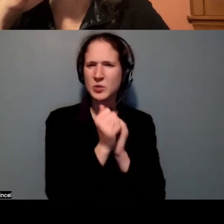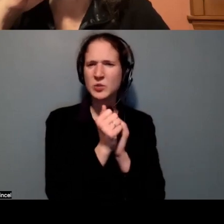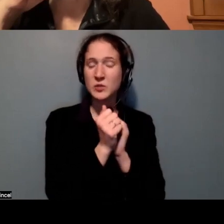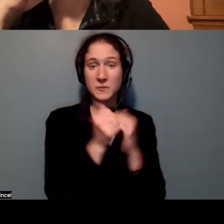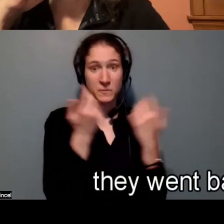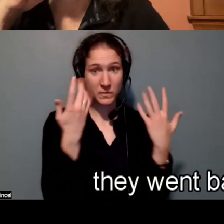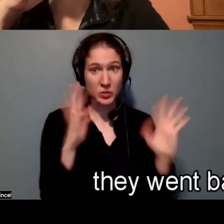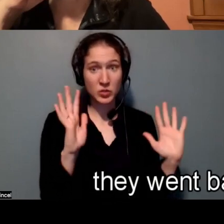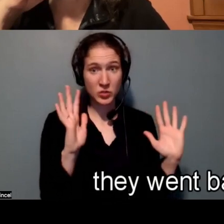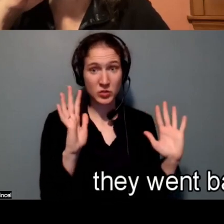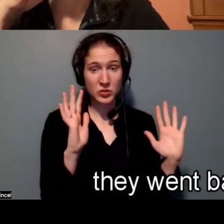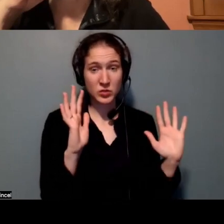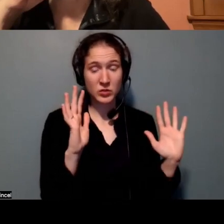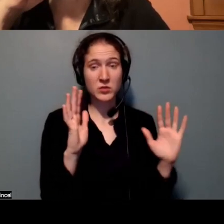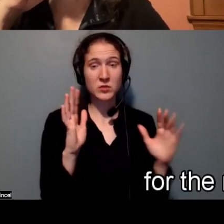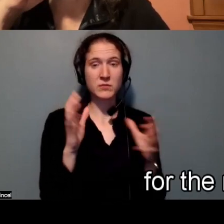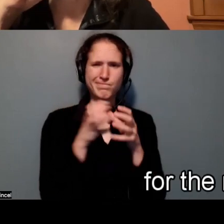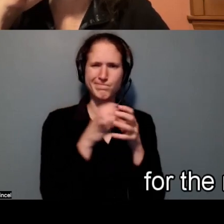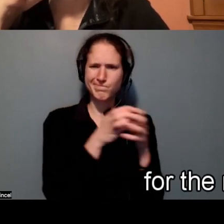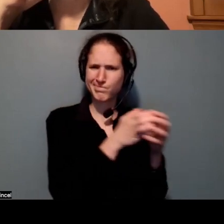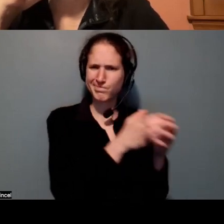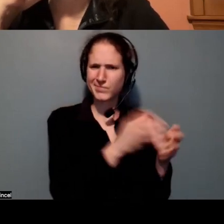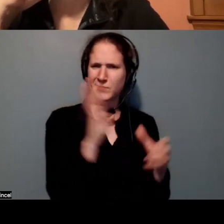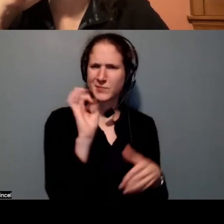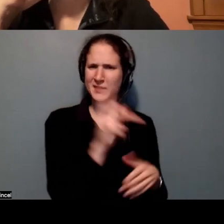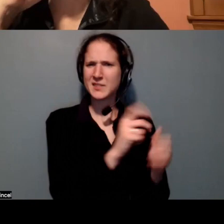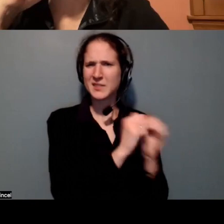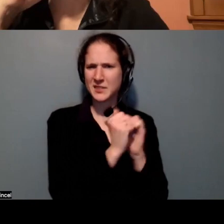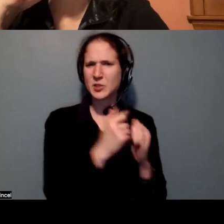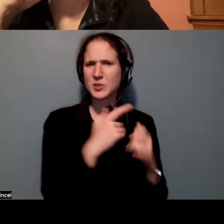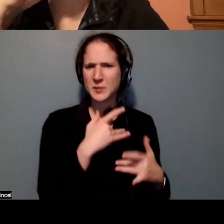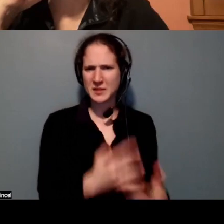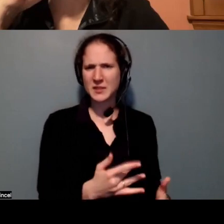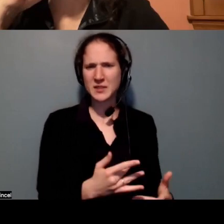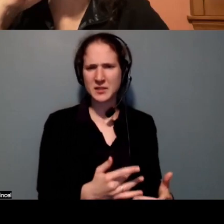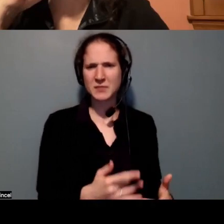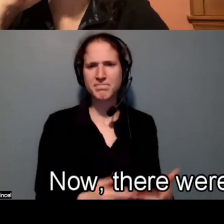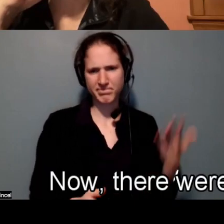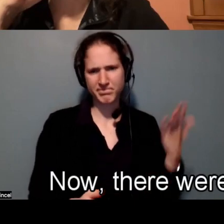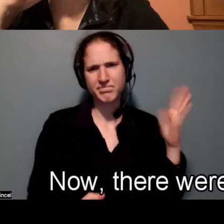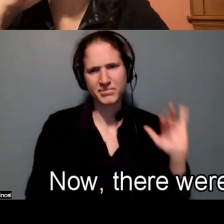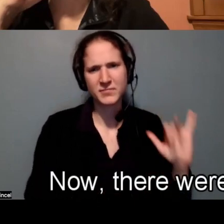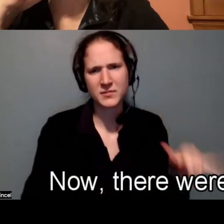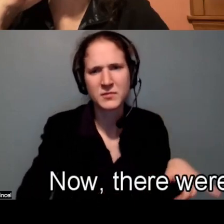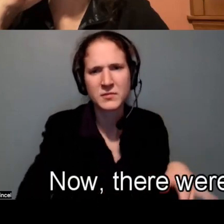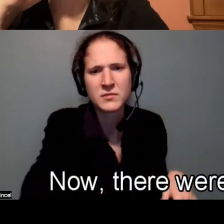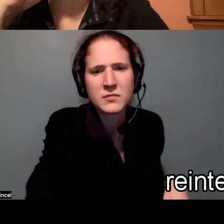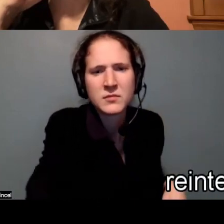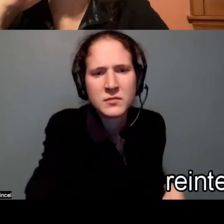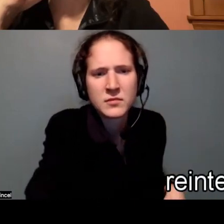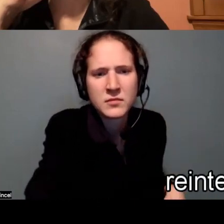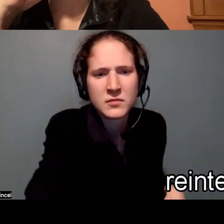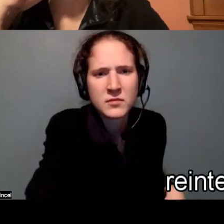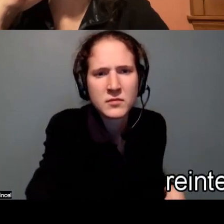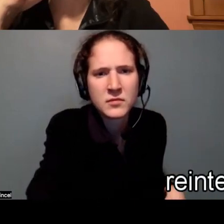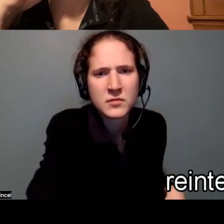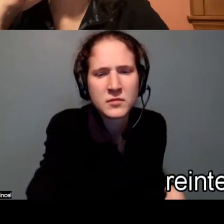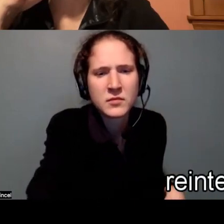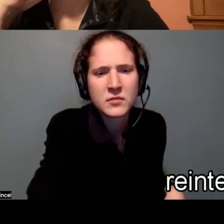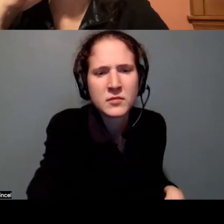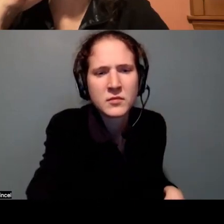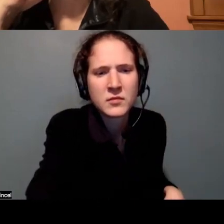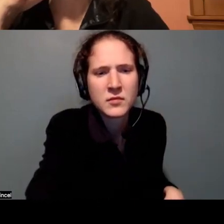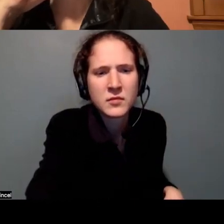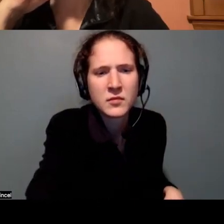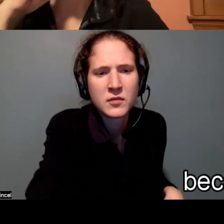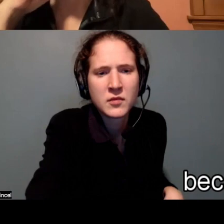over, they went back together for the most part. Now, there were a lot of difficulties